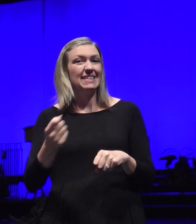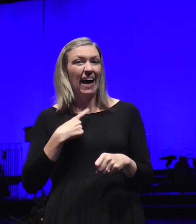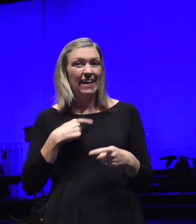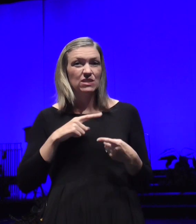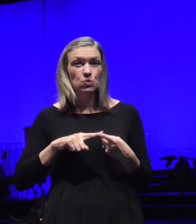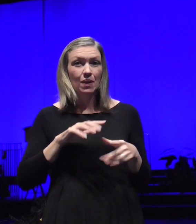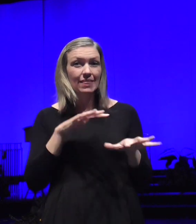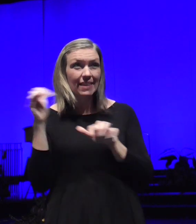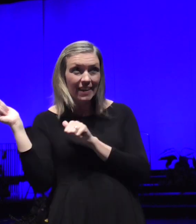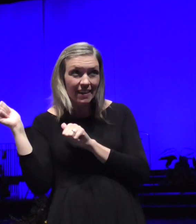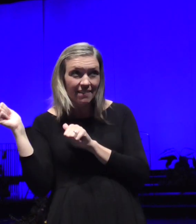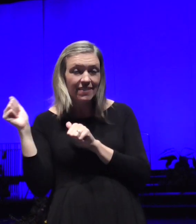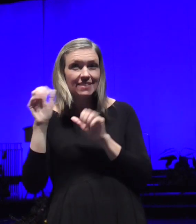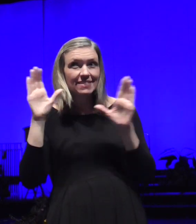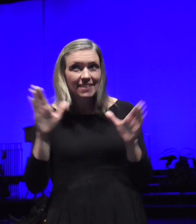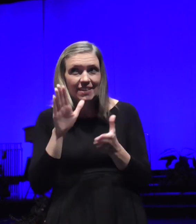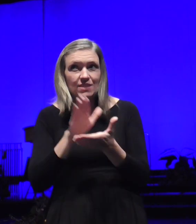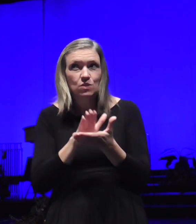Sunday school.